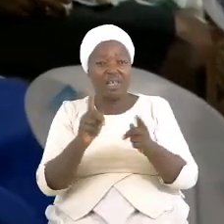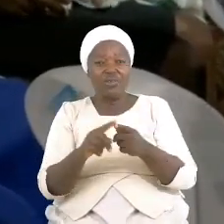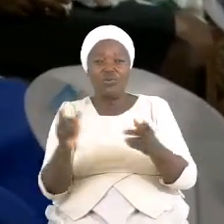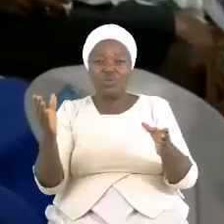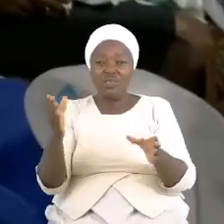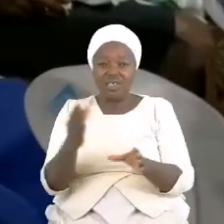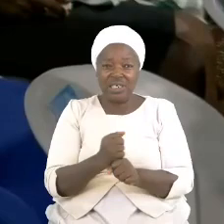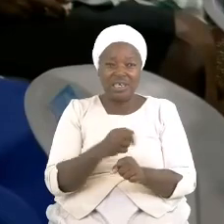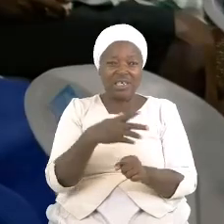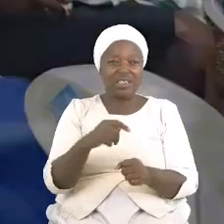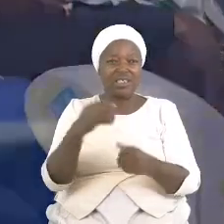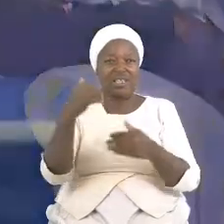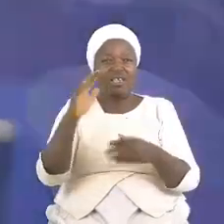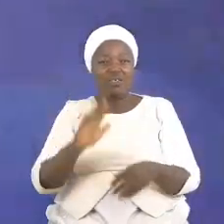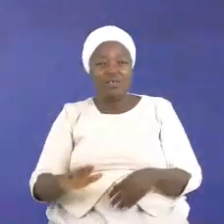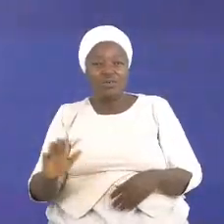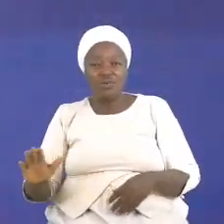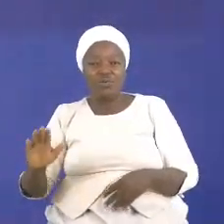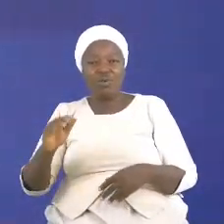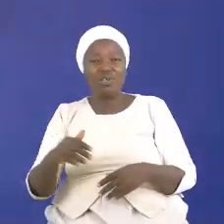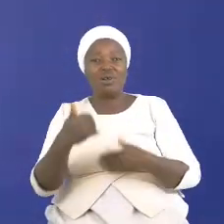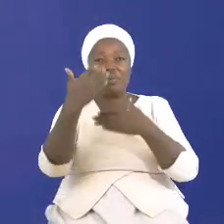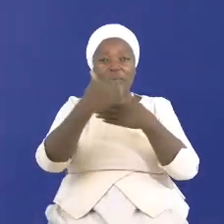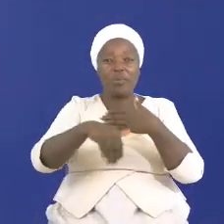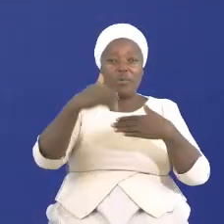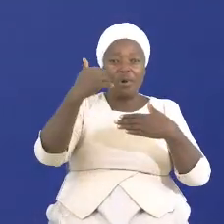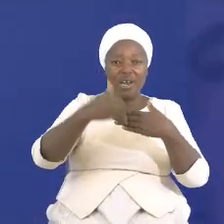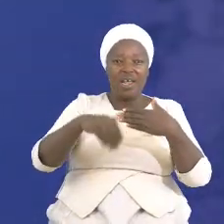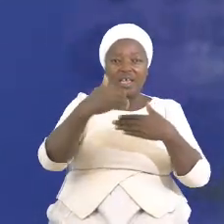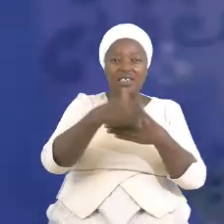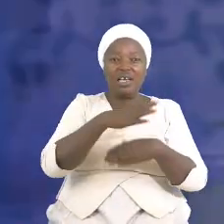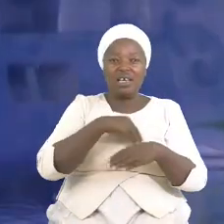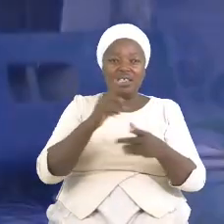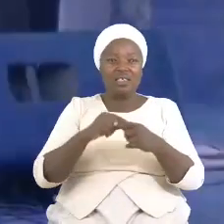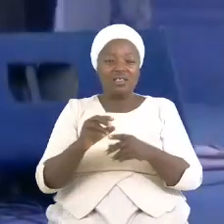bread and to cast it to dogs.